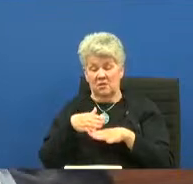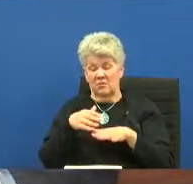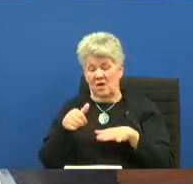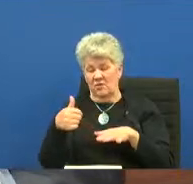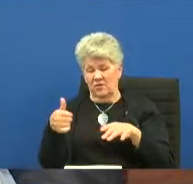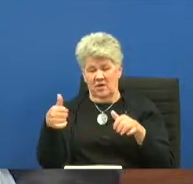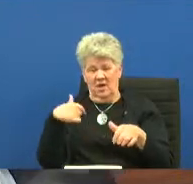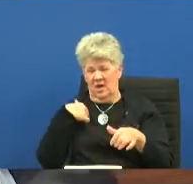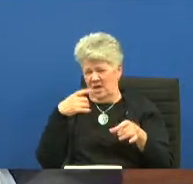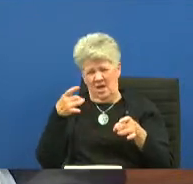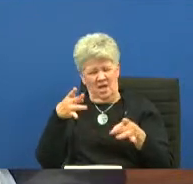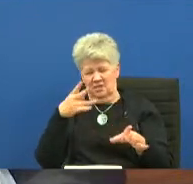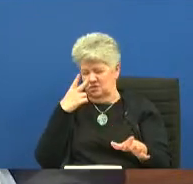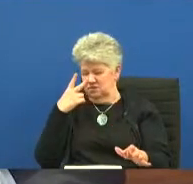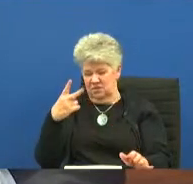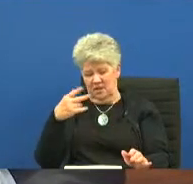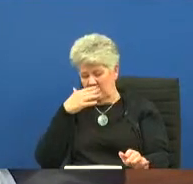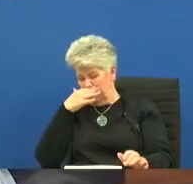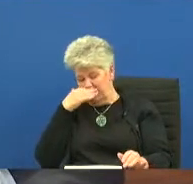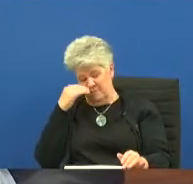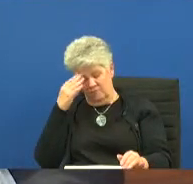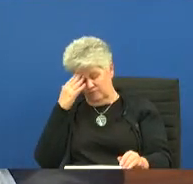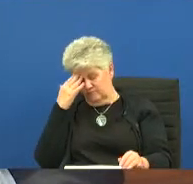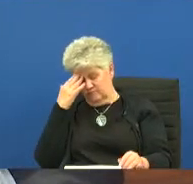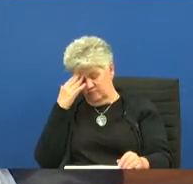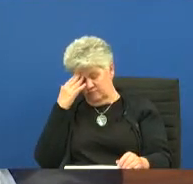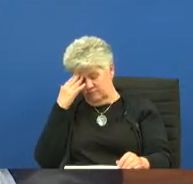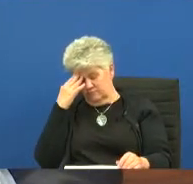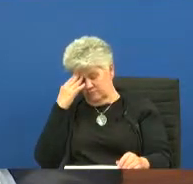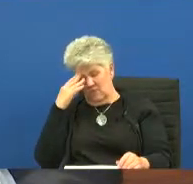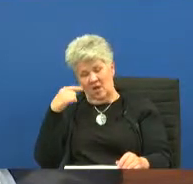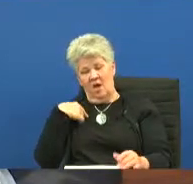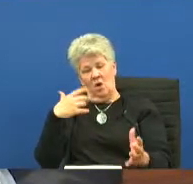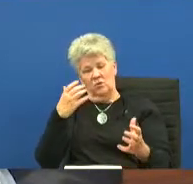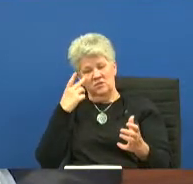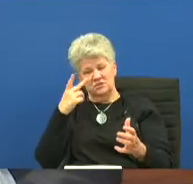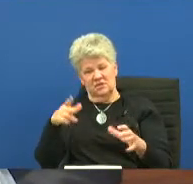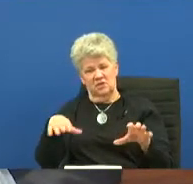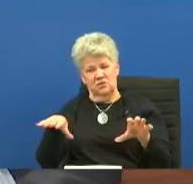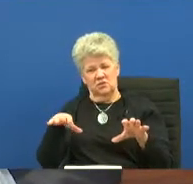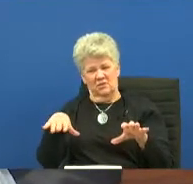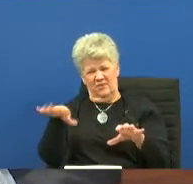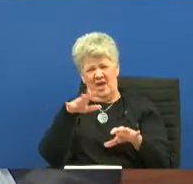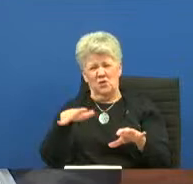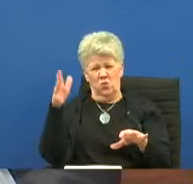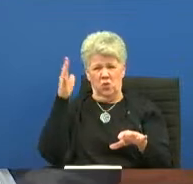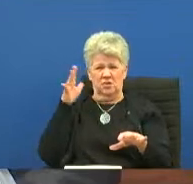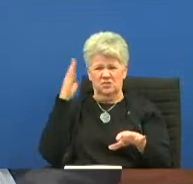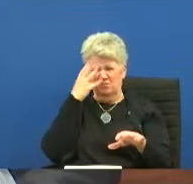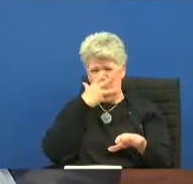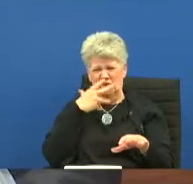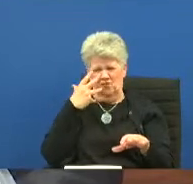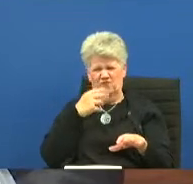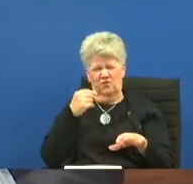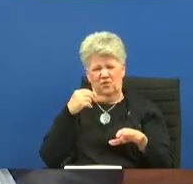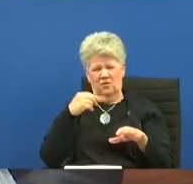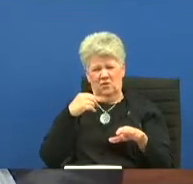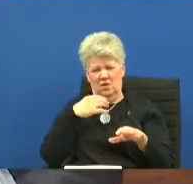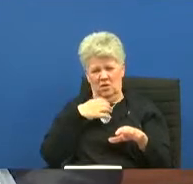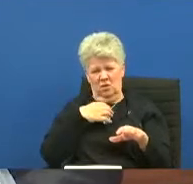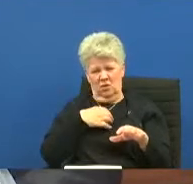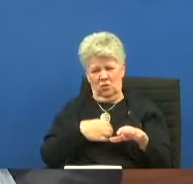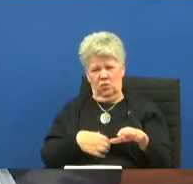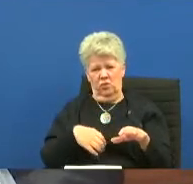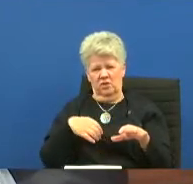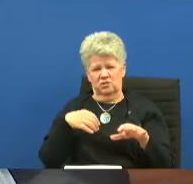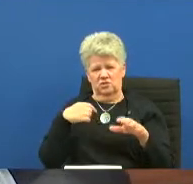I hate to see. First of all, I'd like to see that area redone because I thought it was a beautiful area. I hear stories about it and